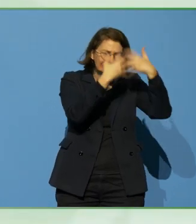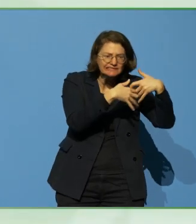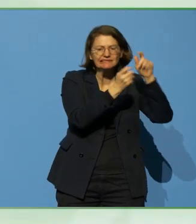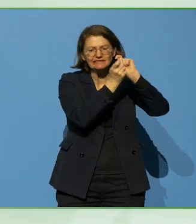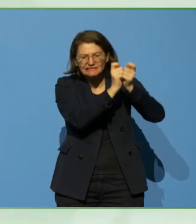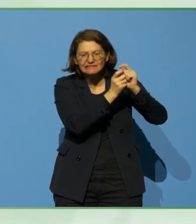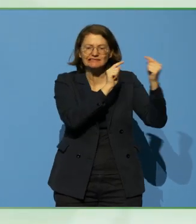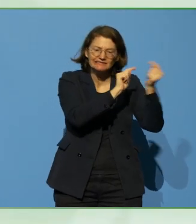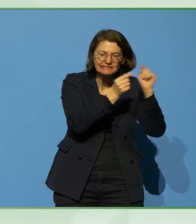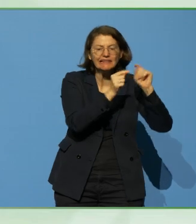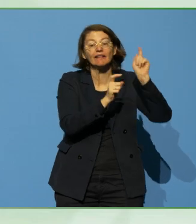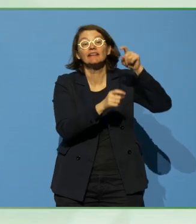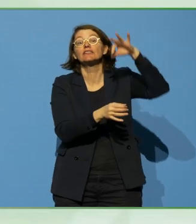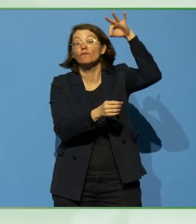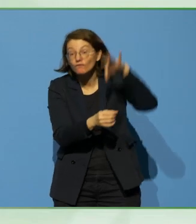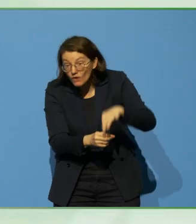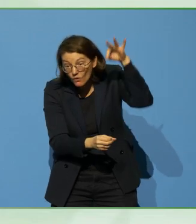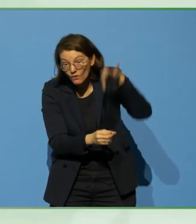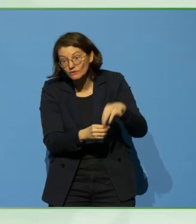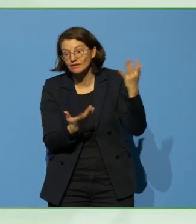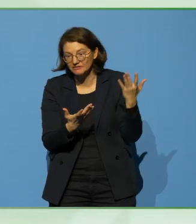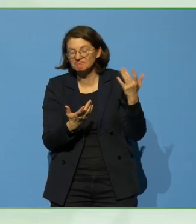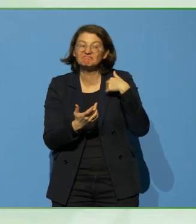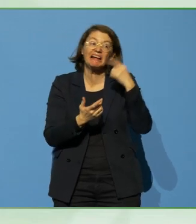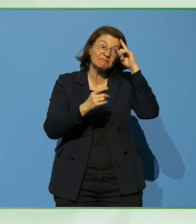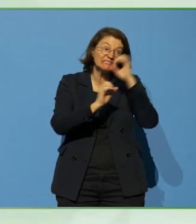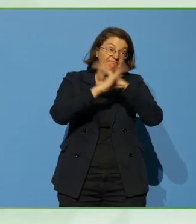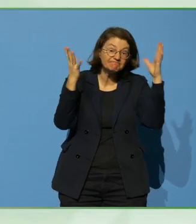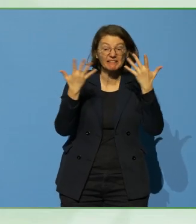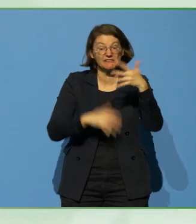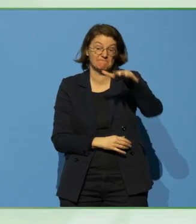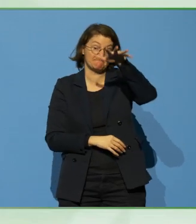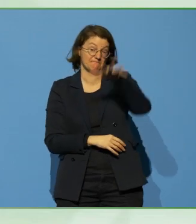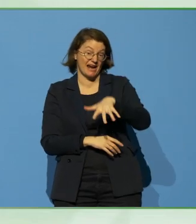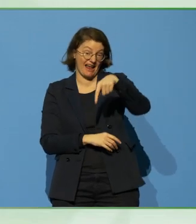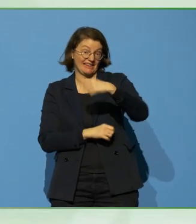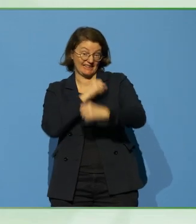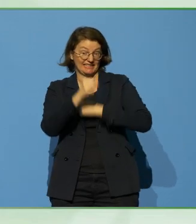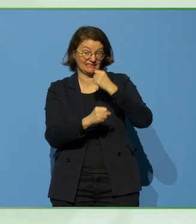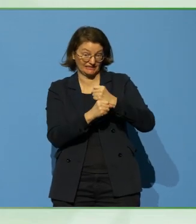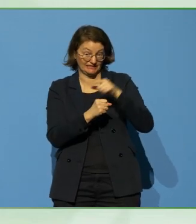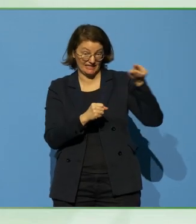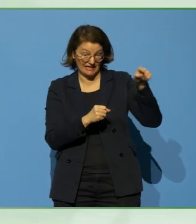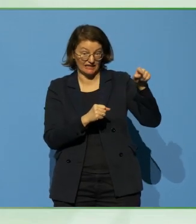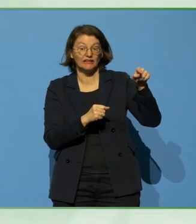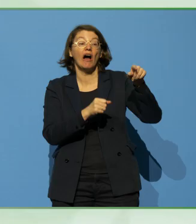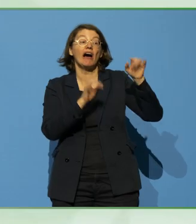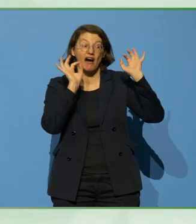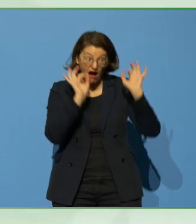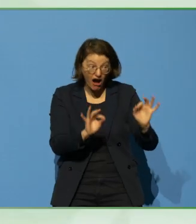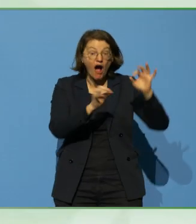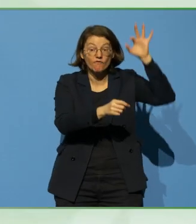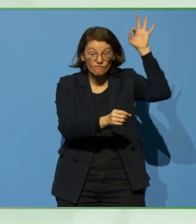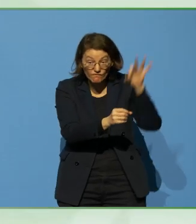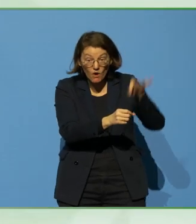that, it's not the finish line for this law that's going to actually establish the digital euro, even though the ECB has the final say on this. But like after